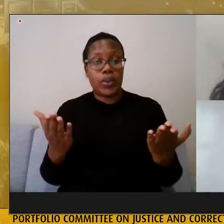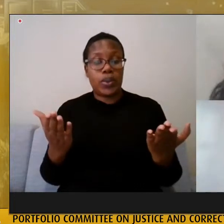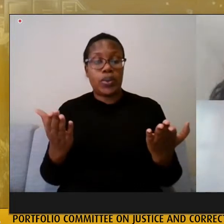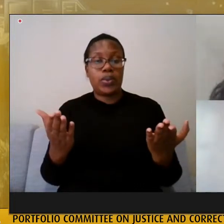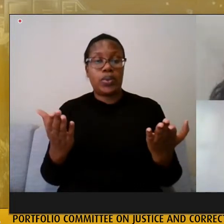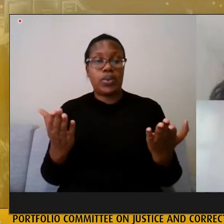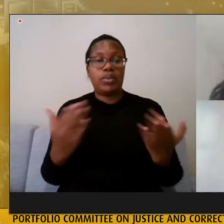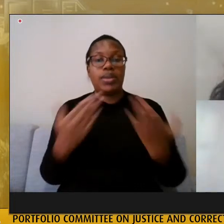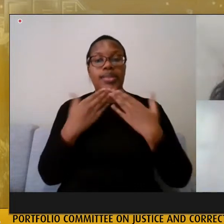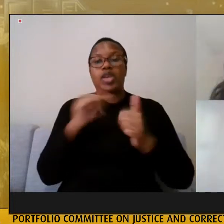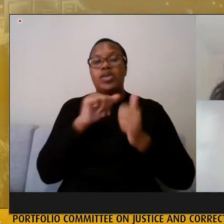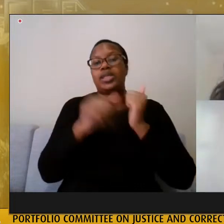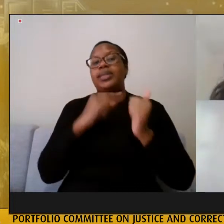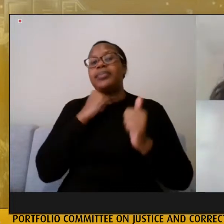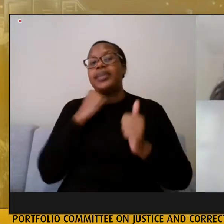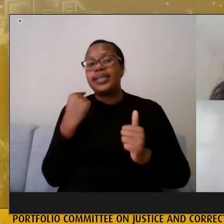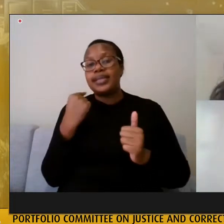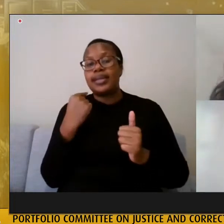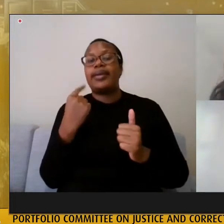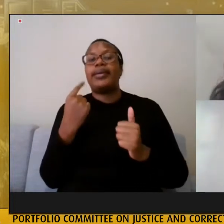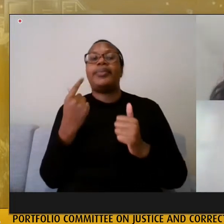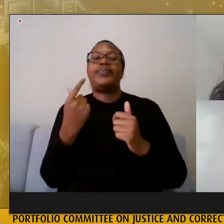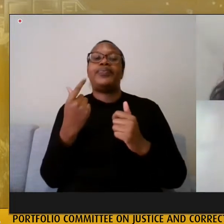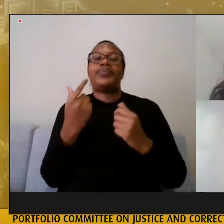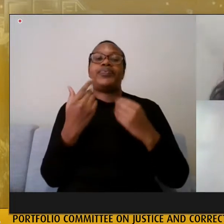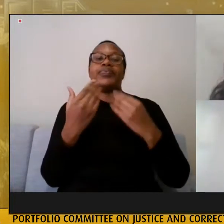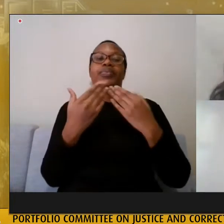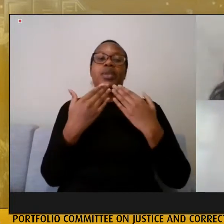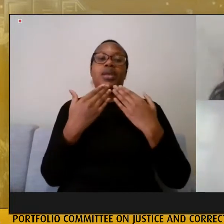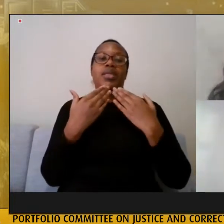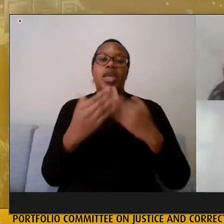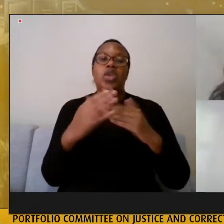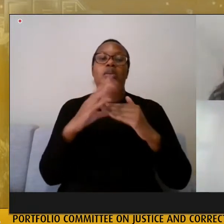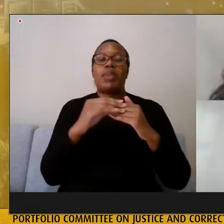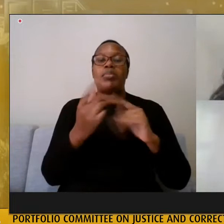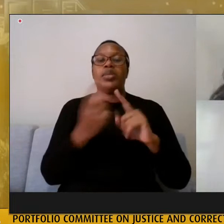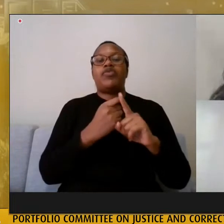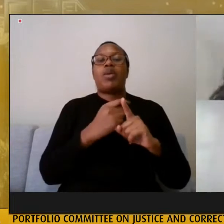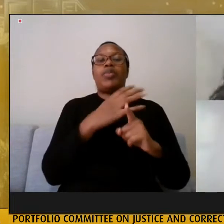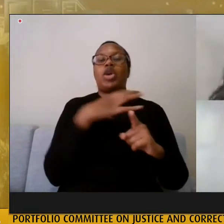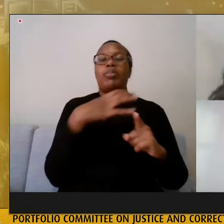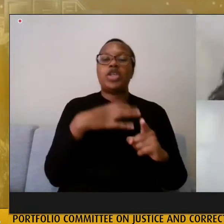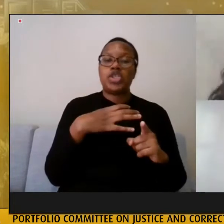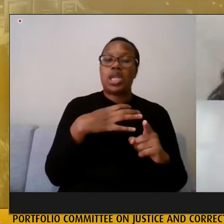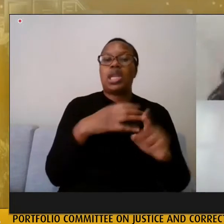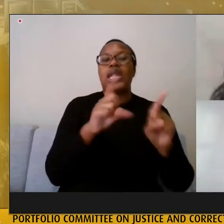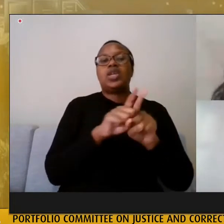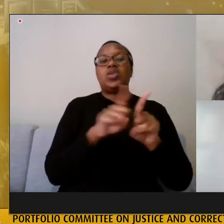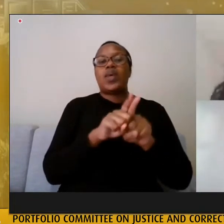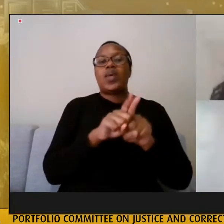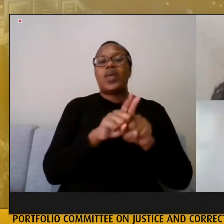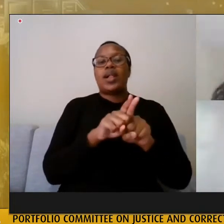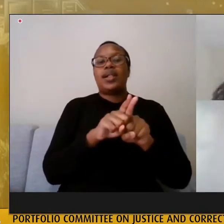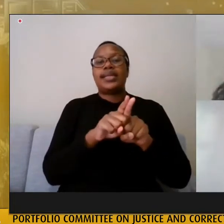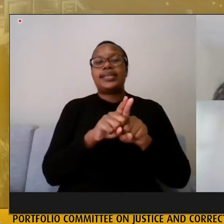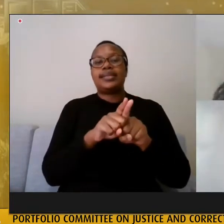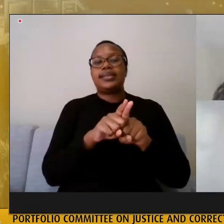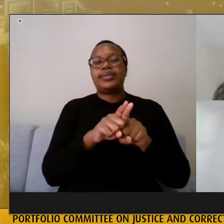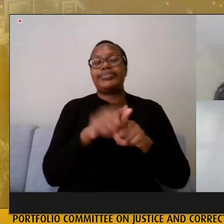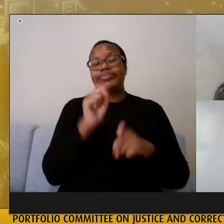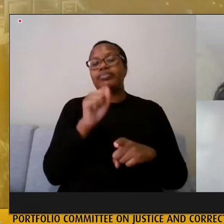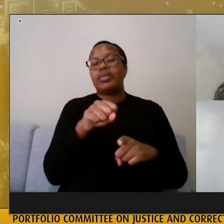Minister, the members from the Commission, as well as officials